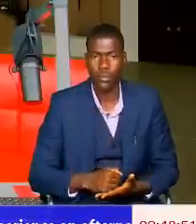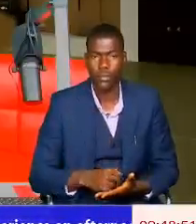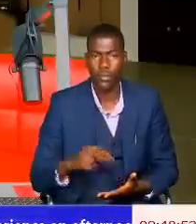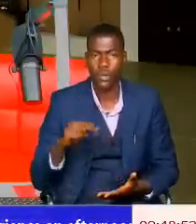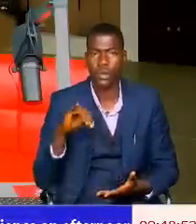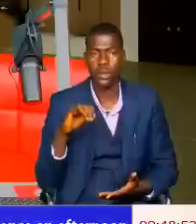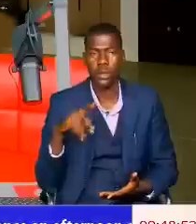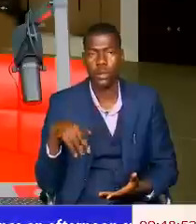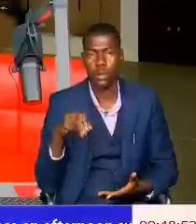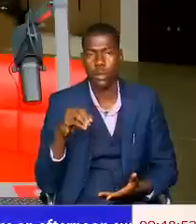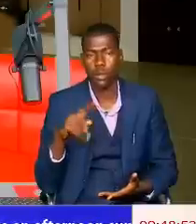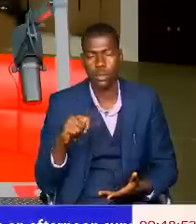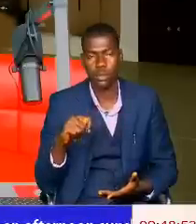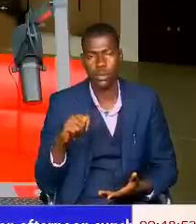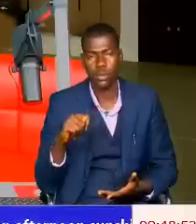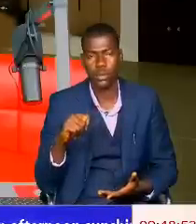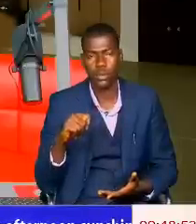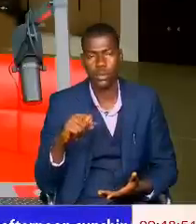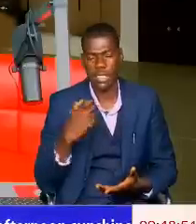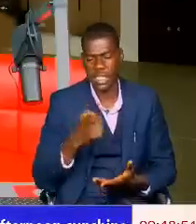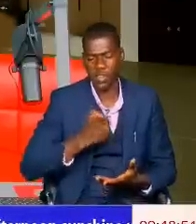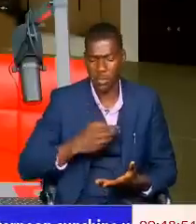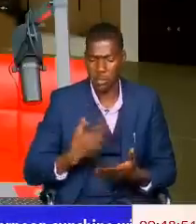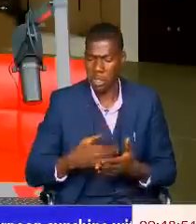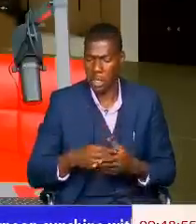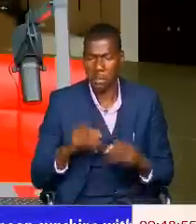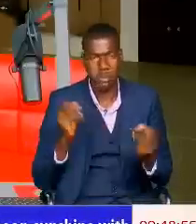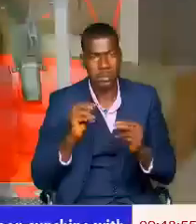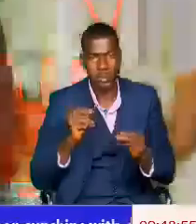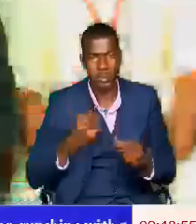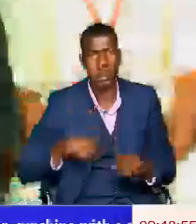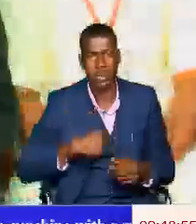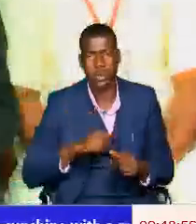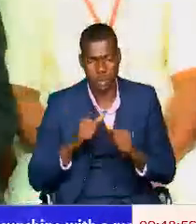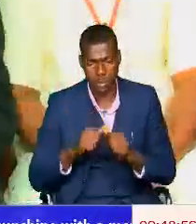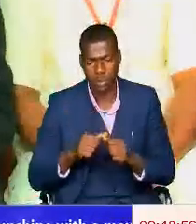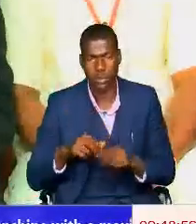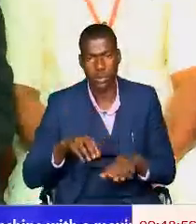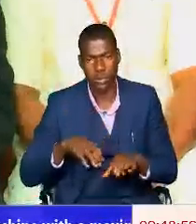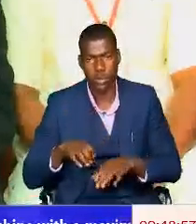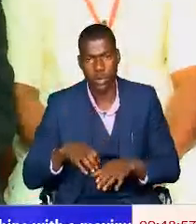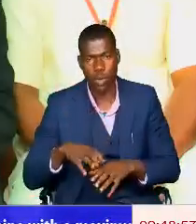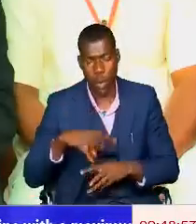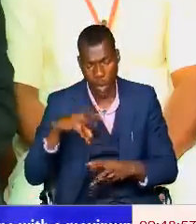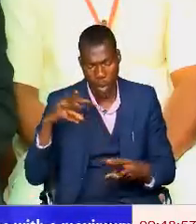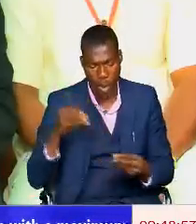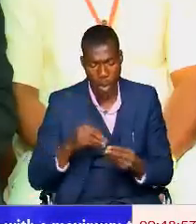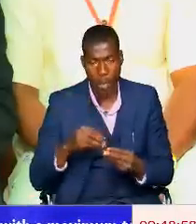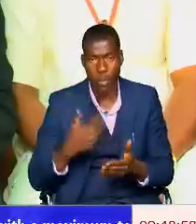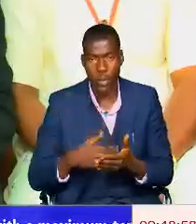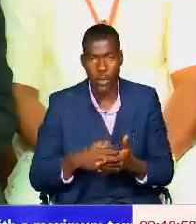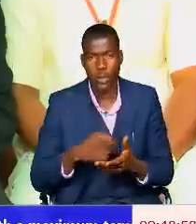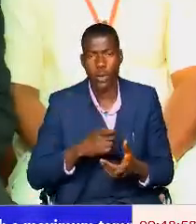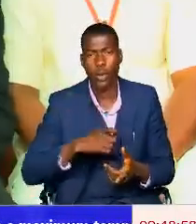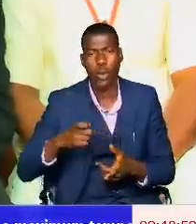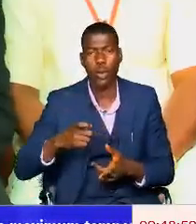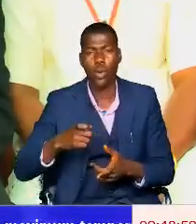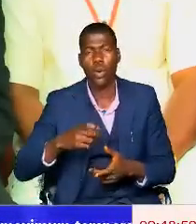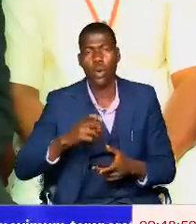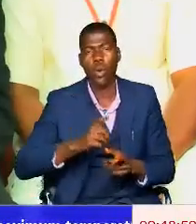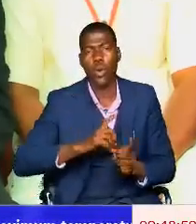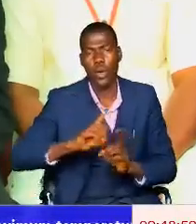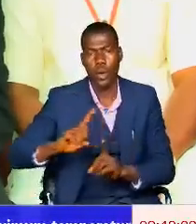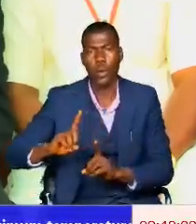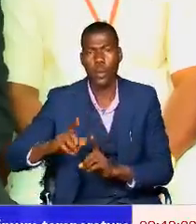NIPOST know they give us kobo as commission. We just still they do. All this money, they go back to federal government of Nigeria. We not